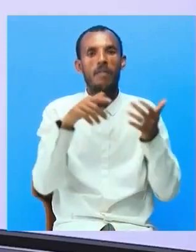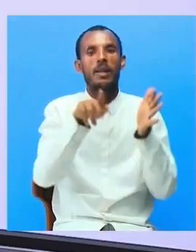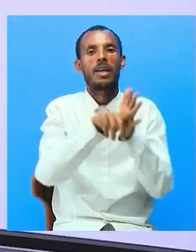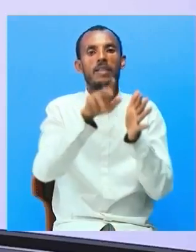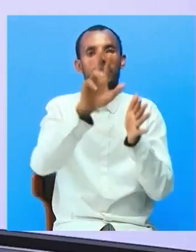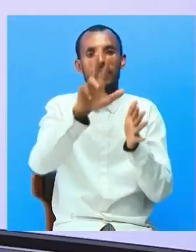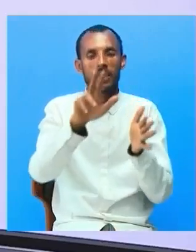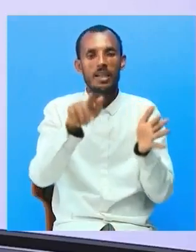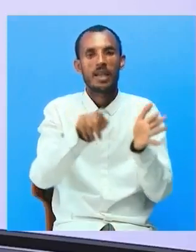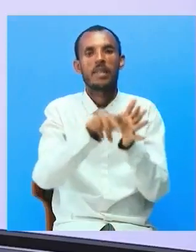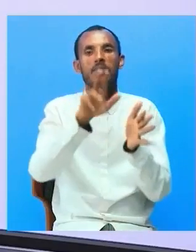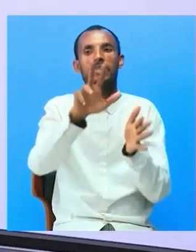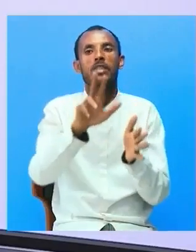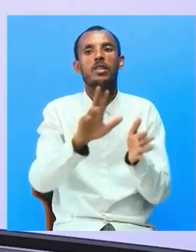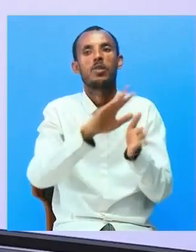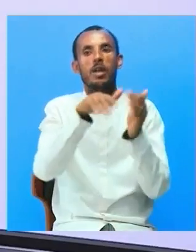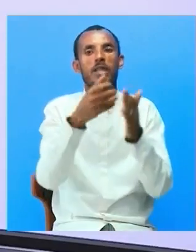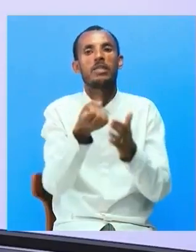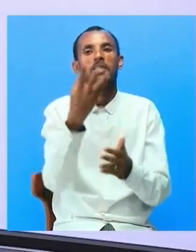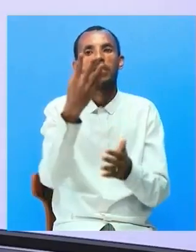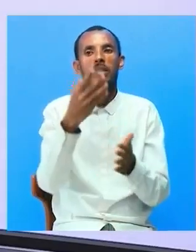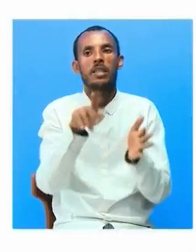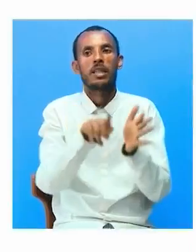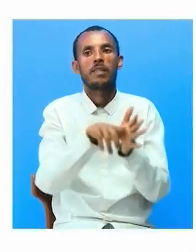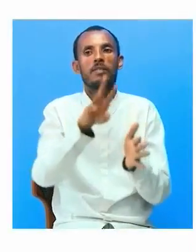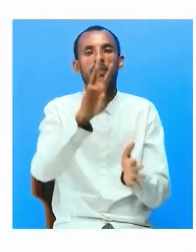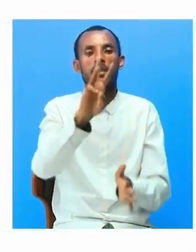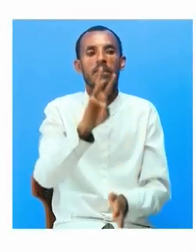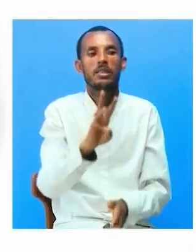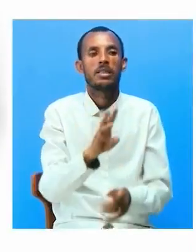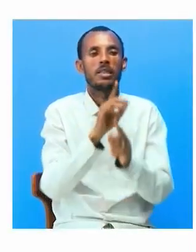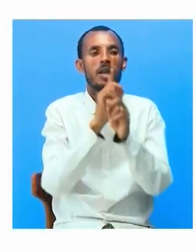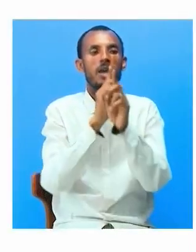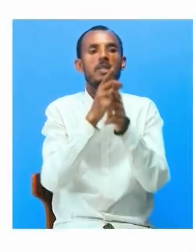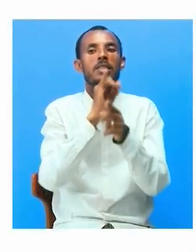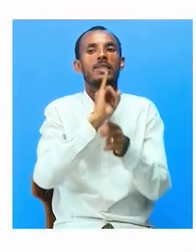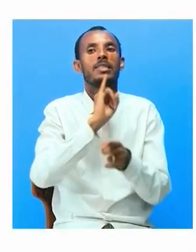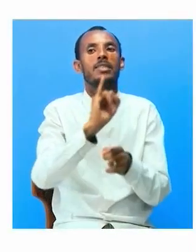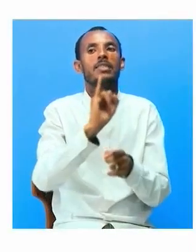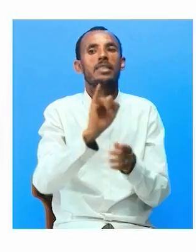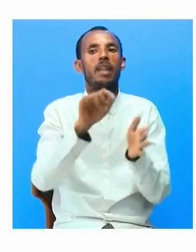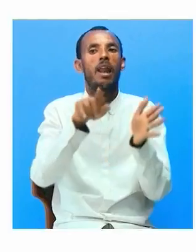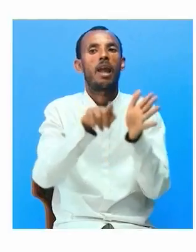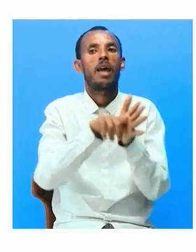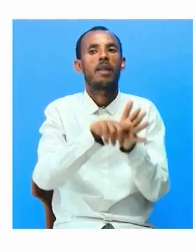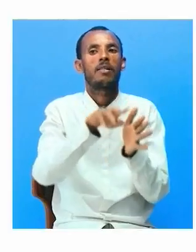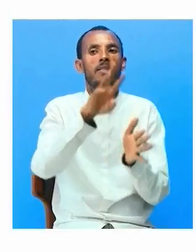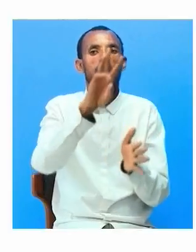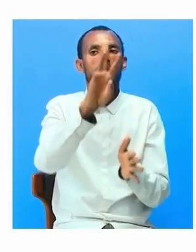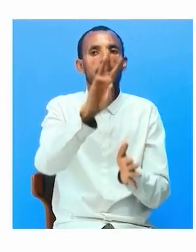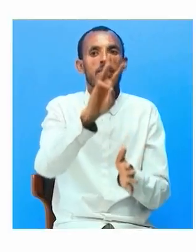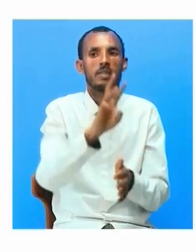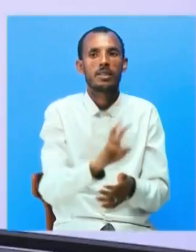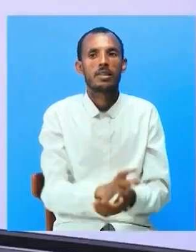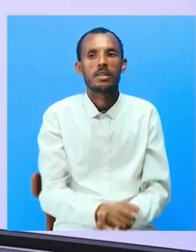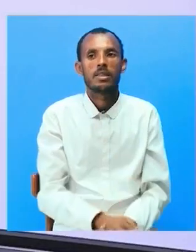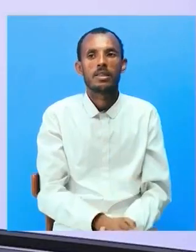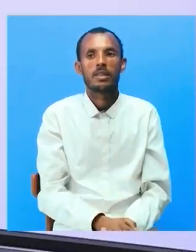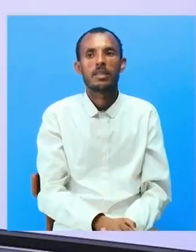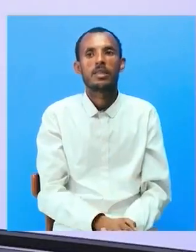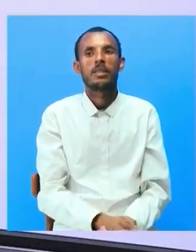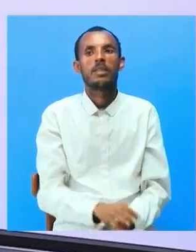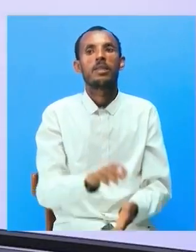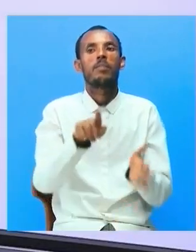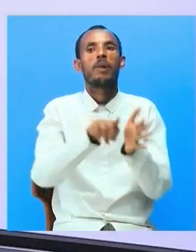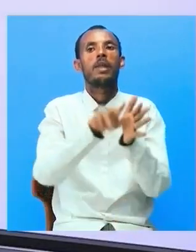negative 3. In total, you have negative 6. The answer will be negative 6. Therefore, here, minus 3